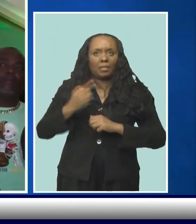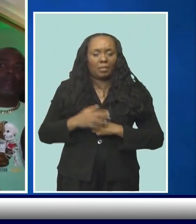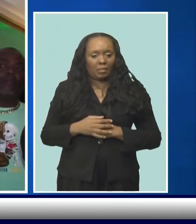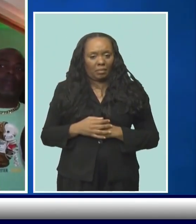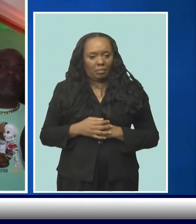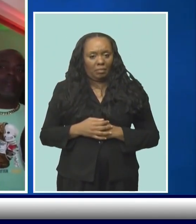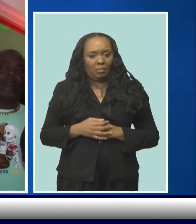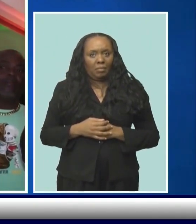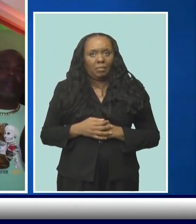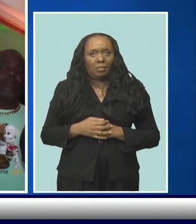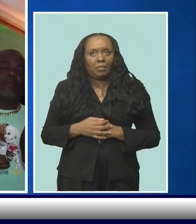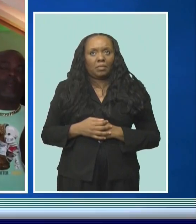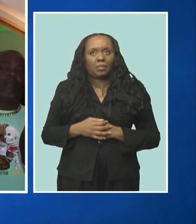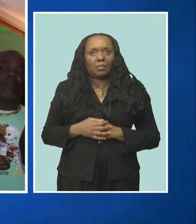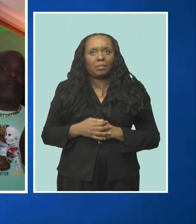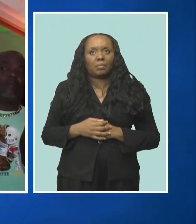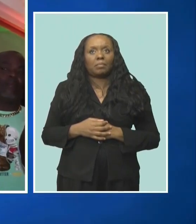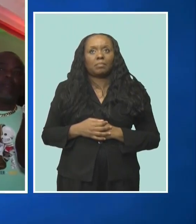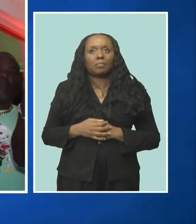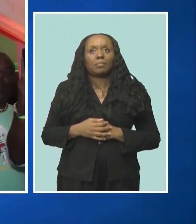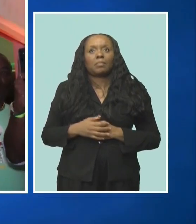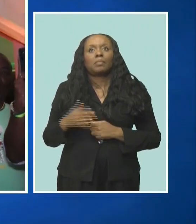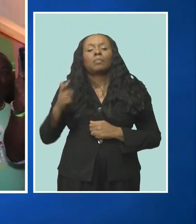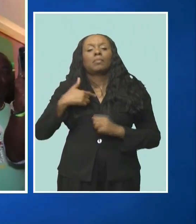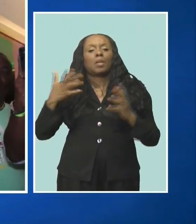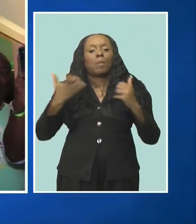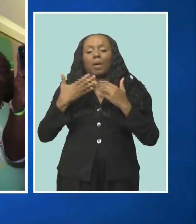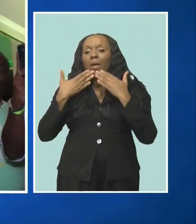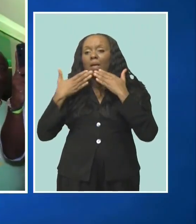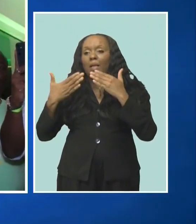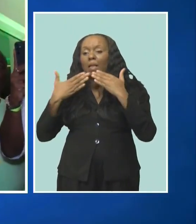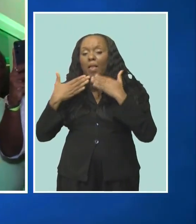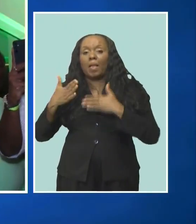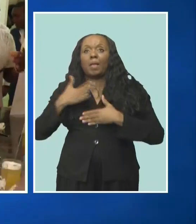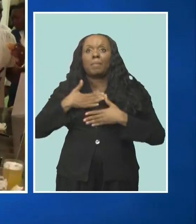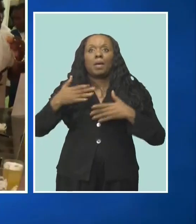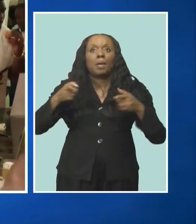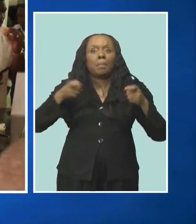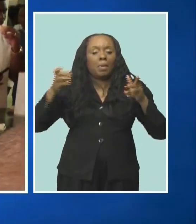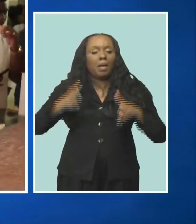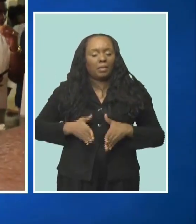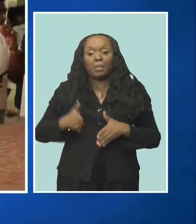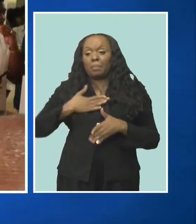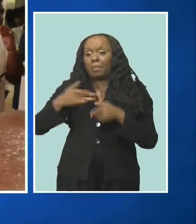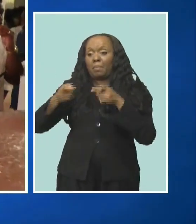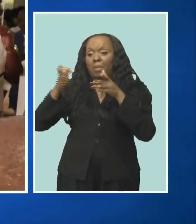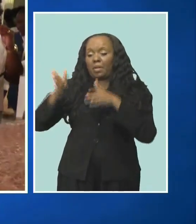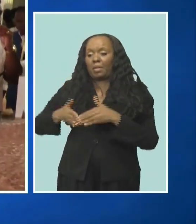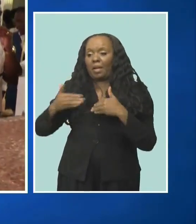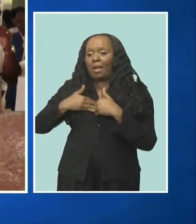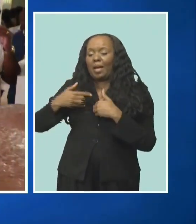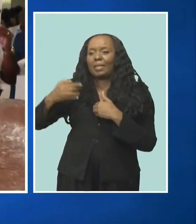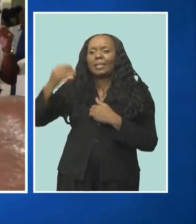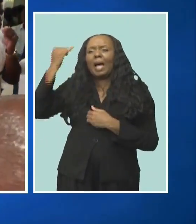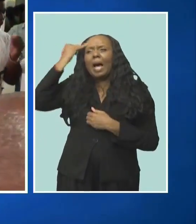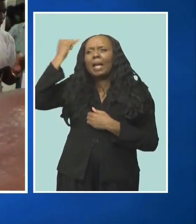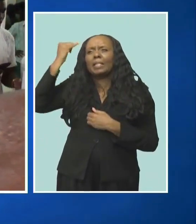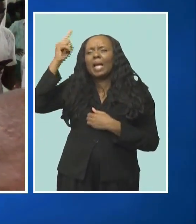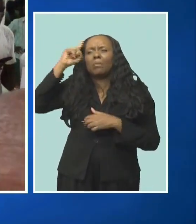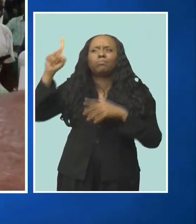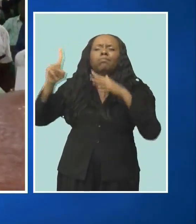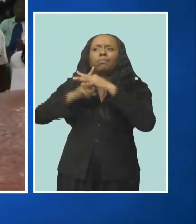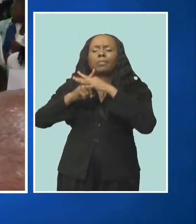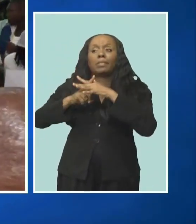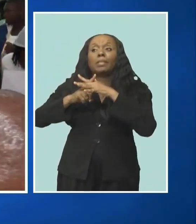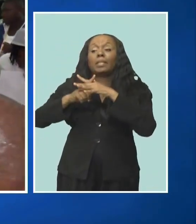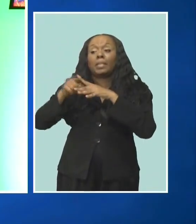And with that being said, I have to pick up my manager, TJ, because he's the one who came to me with the idea. He had the vision, he told me the vision,